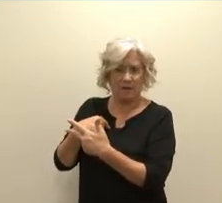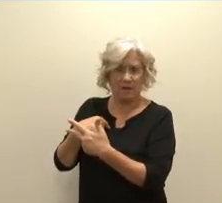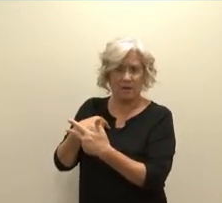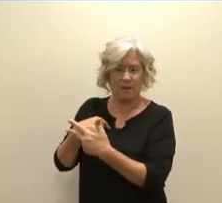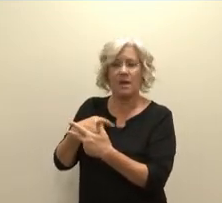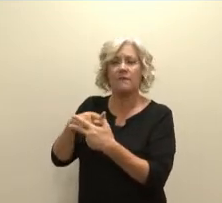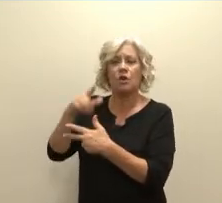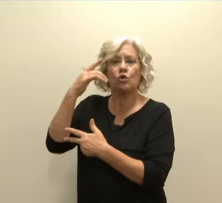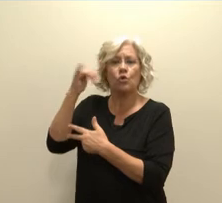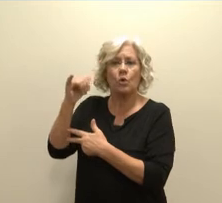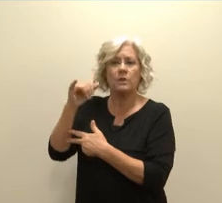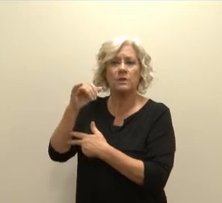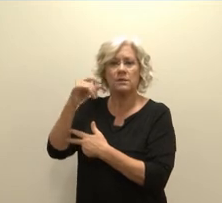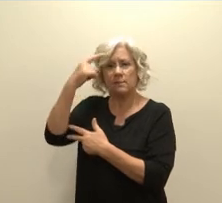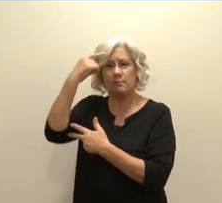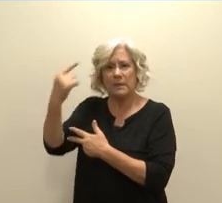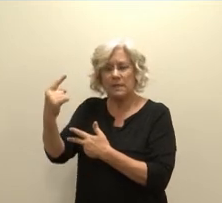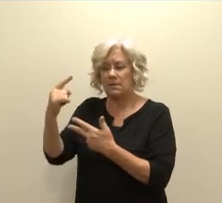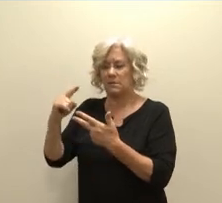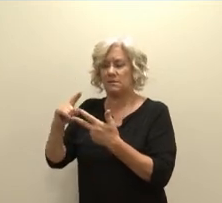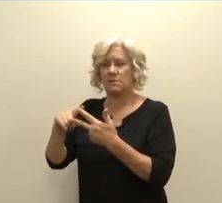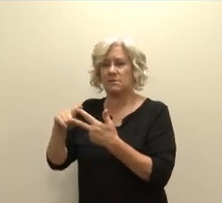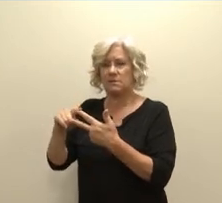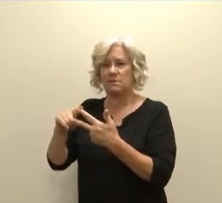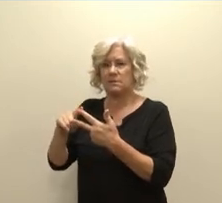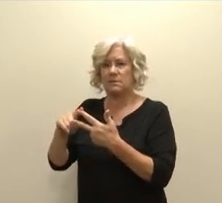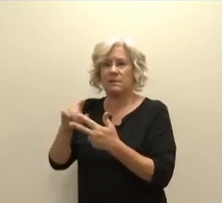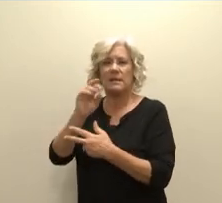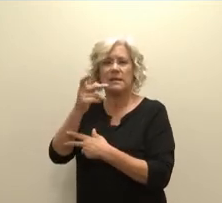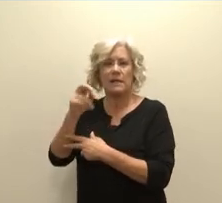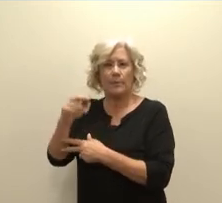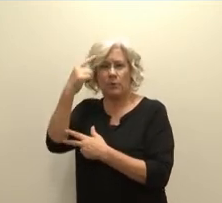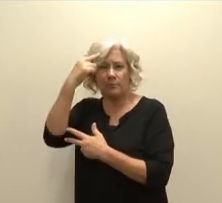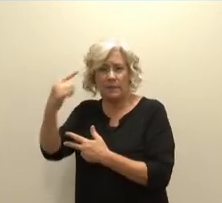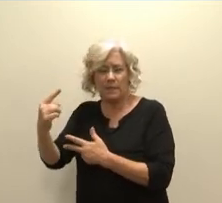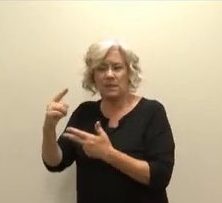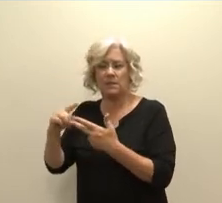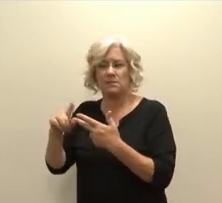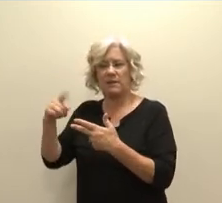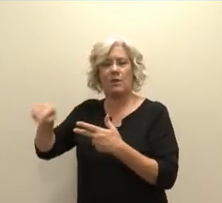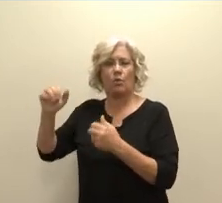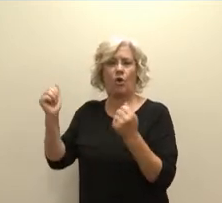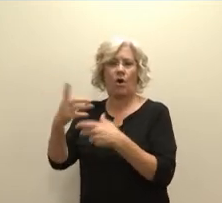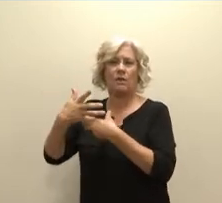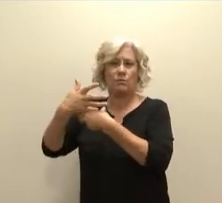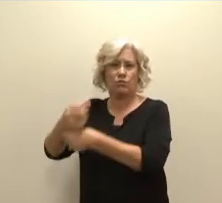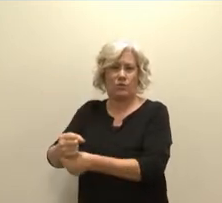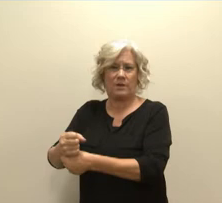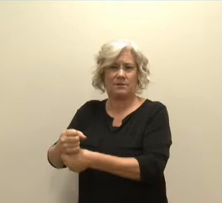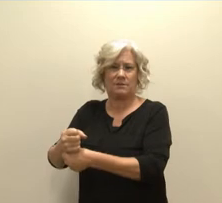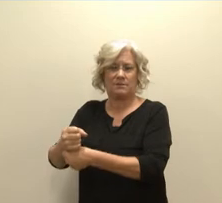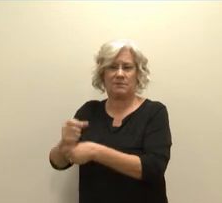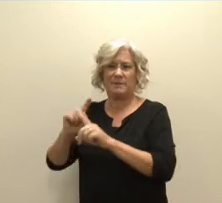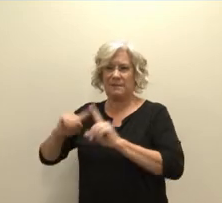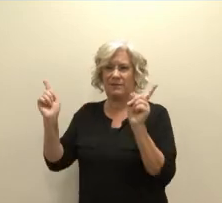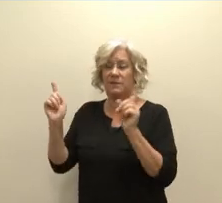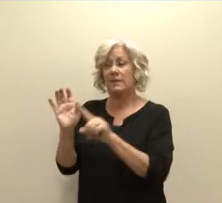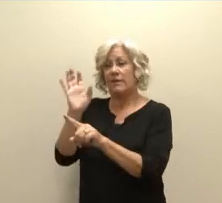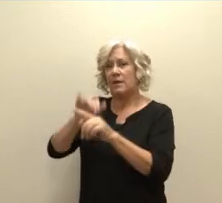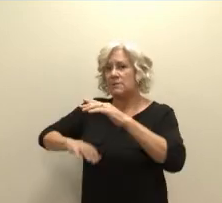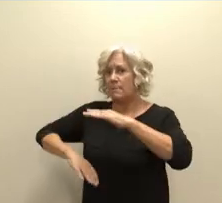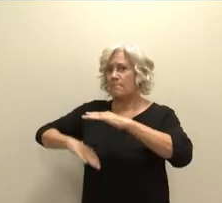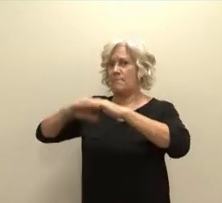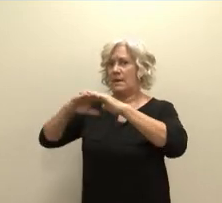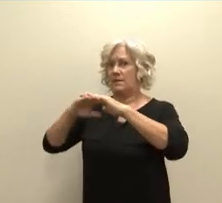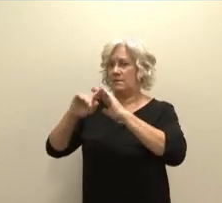and our copper pennies, and they were all compressed a little bit differently. But this is the maximum tax rate that we can